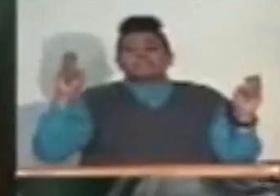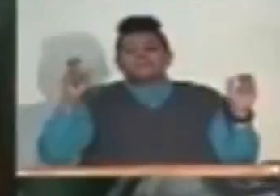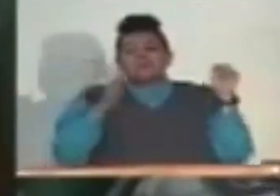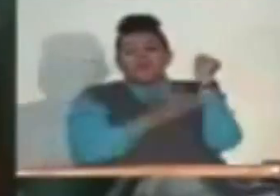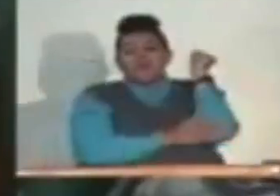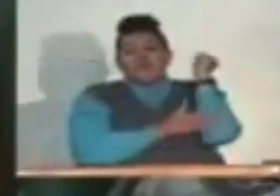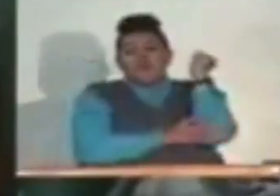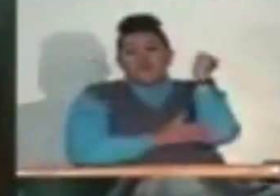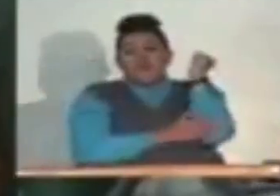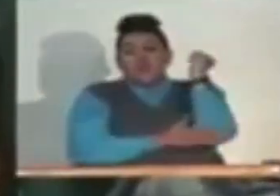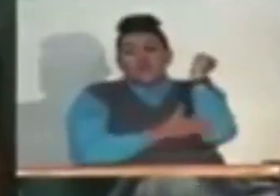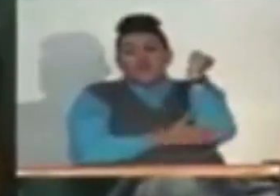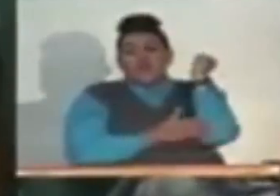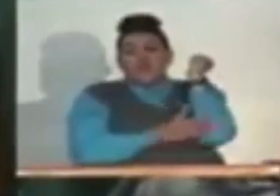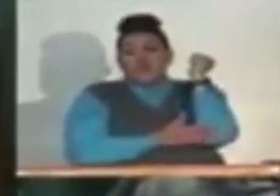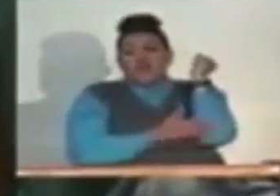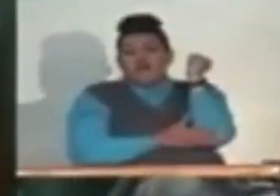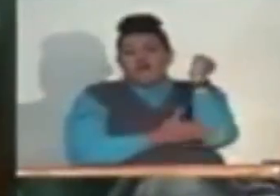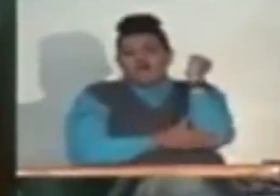country,